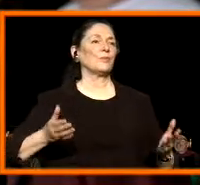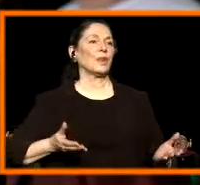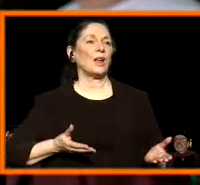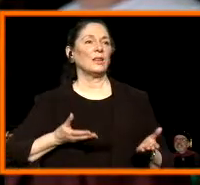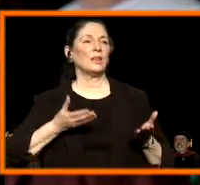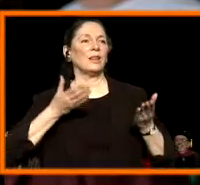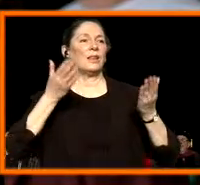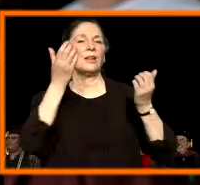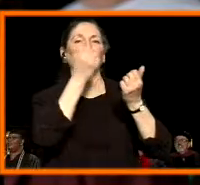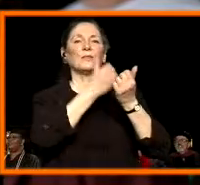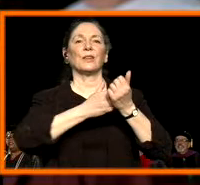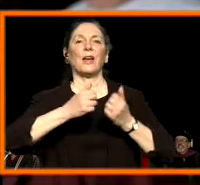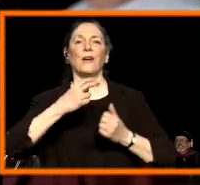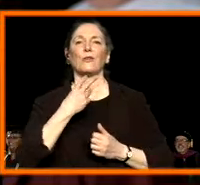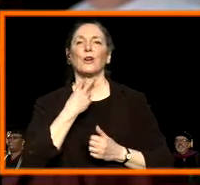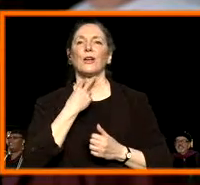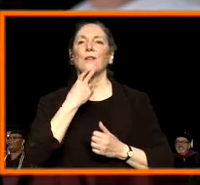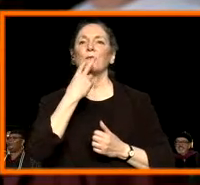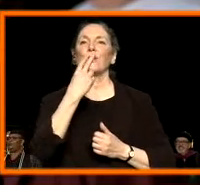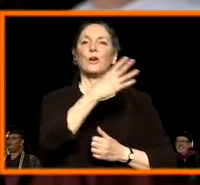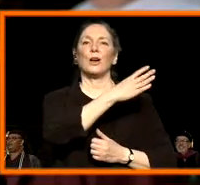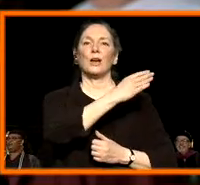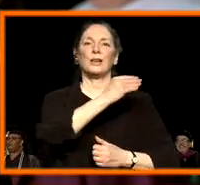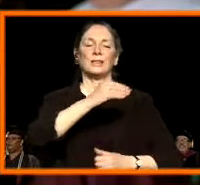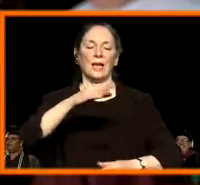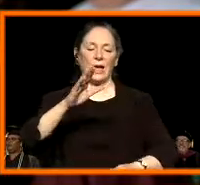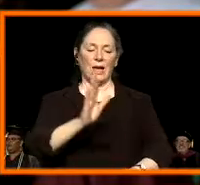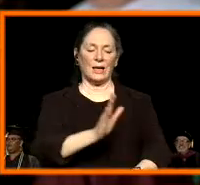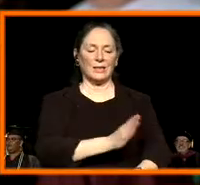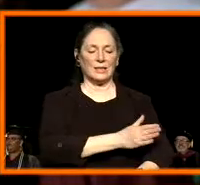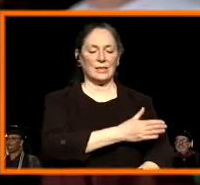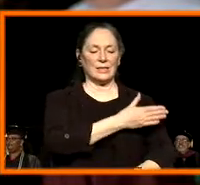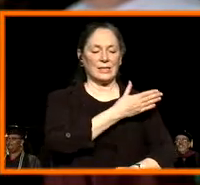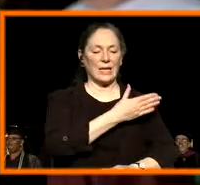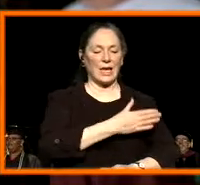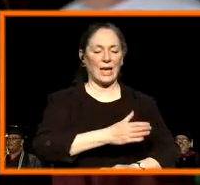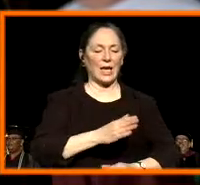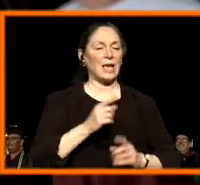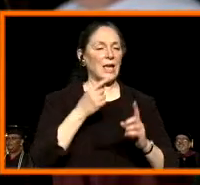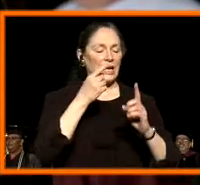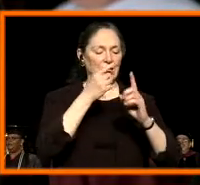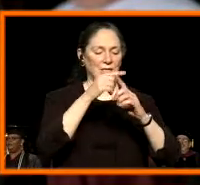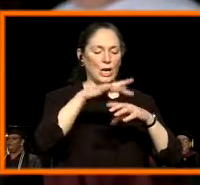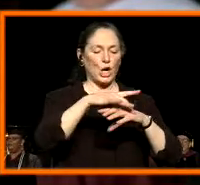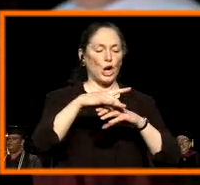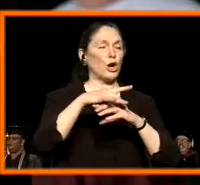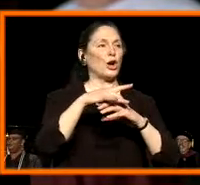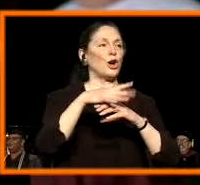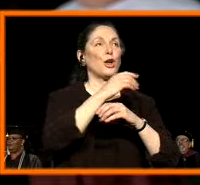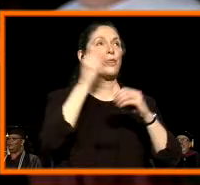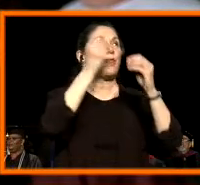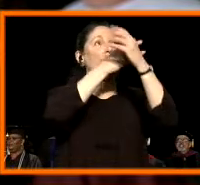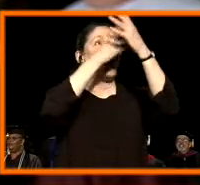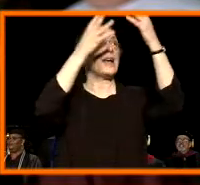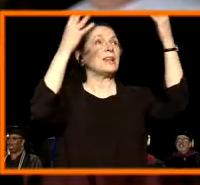Lift every voice and sing till earth and